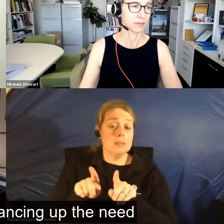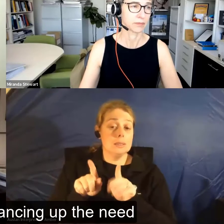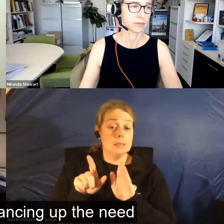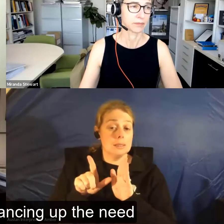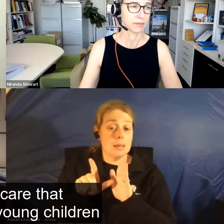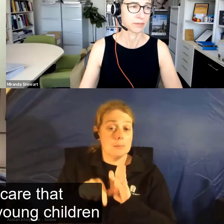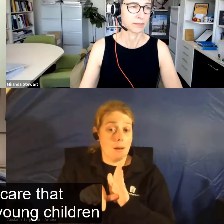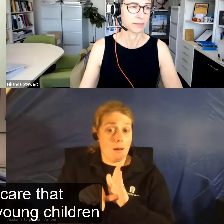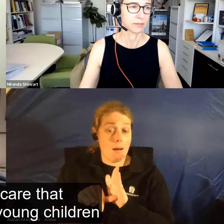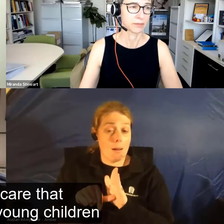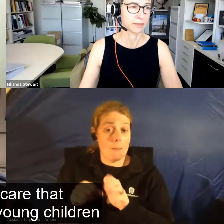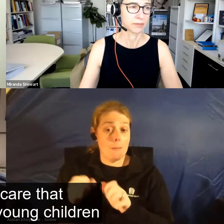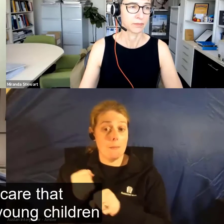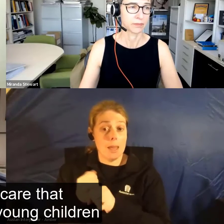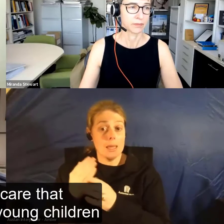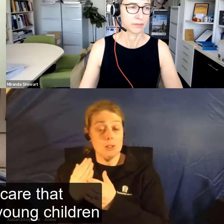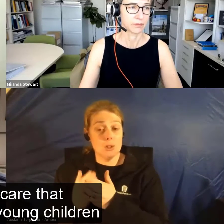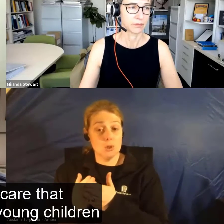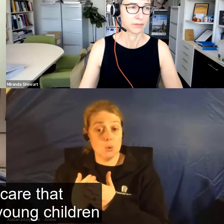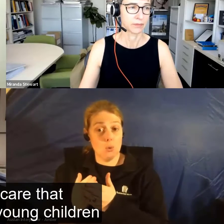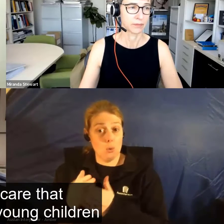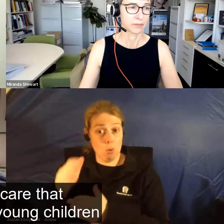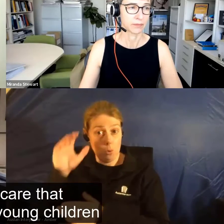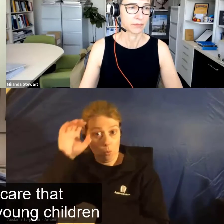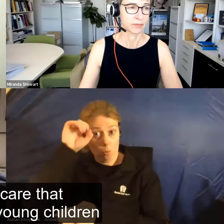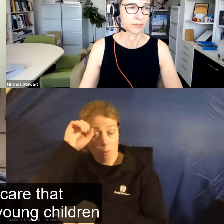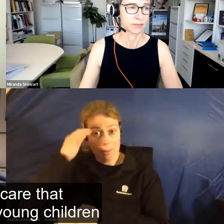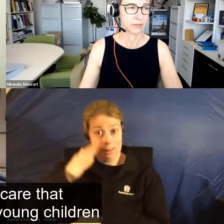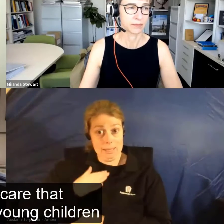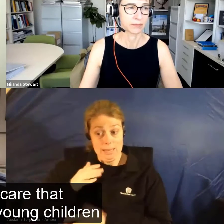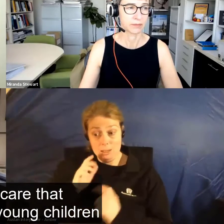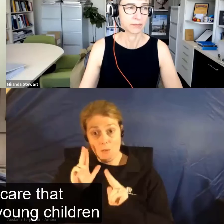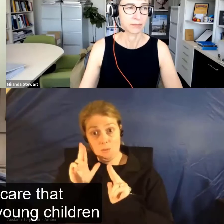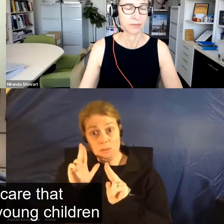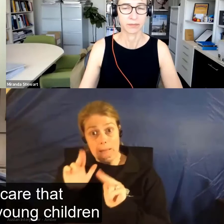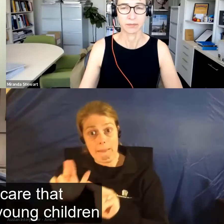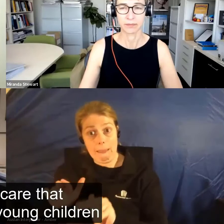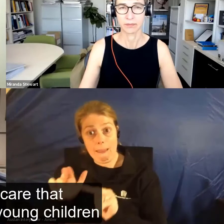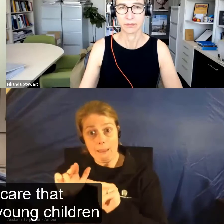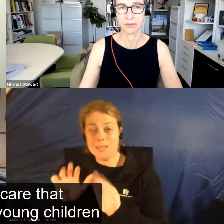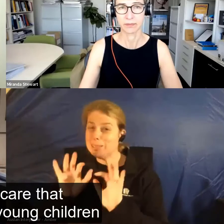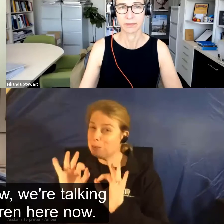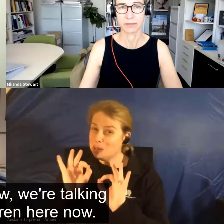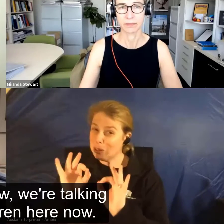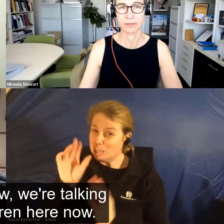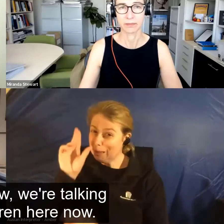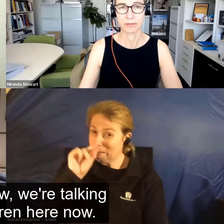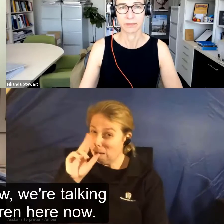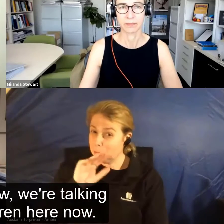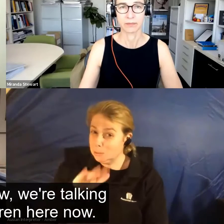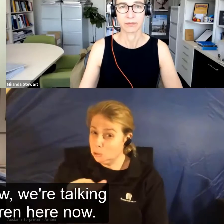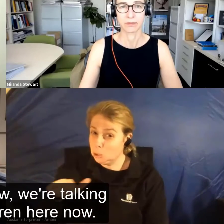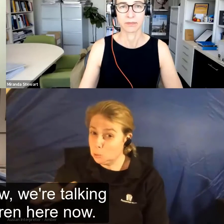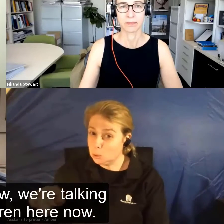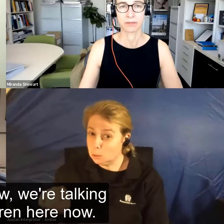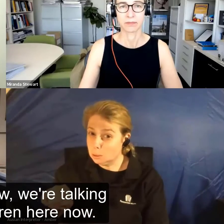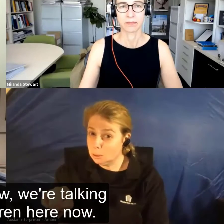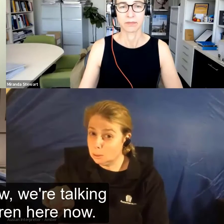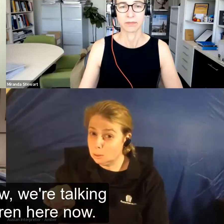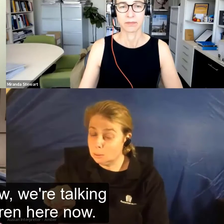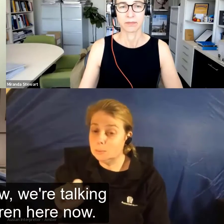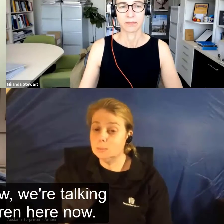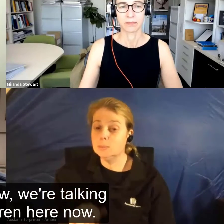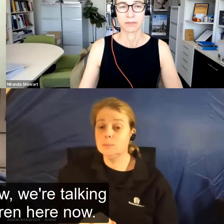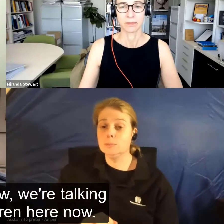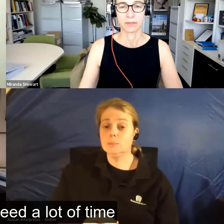balancing up the need for the care that particularly young children and you know, we're talking